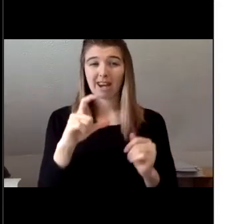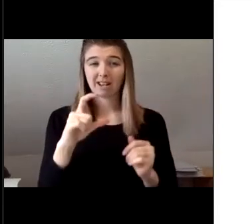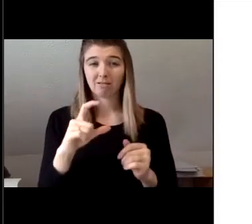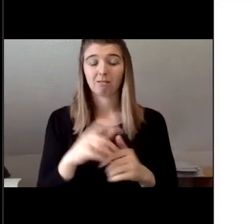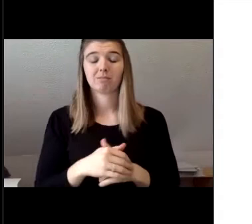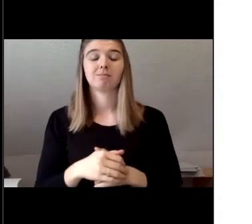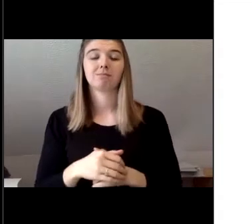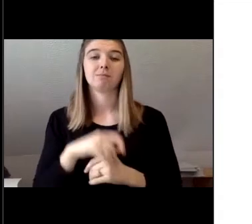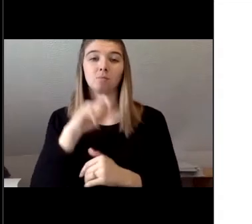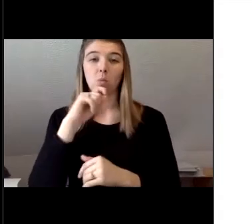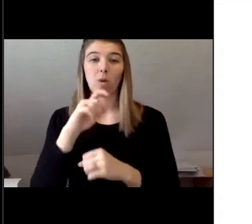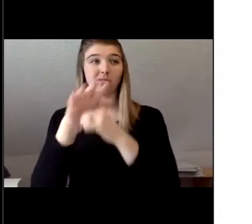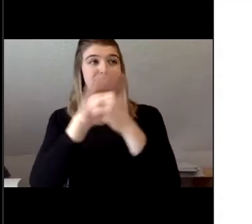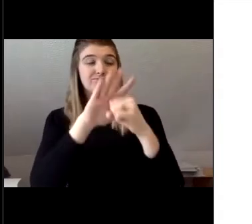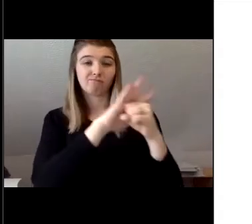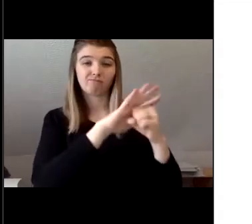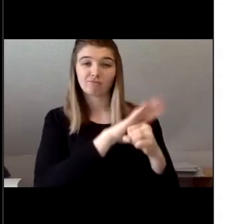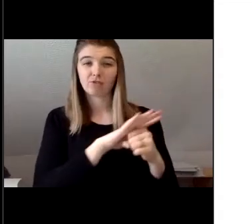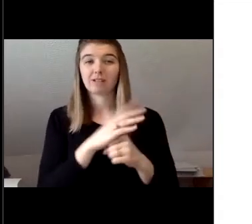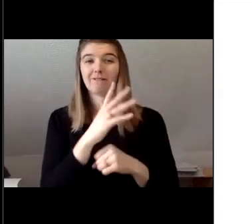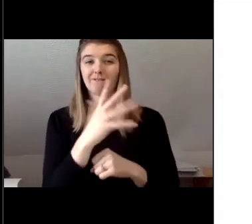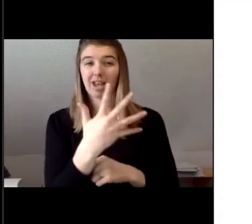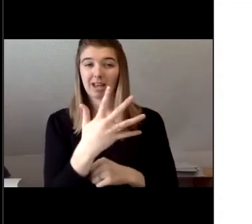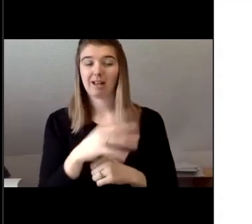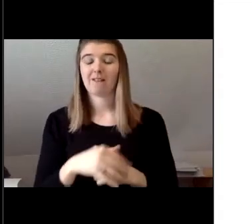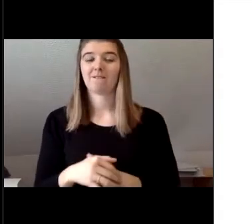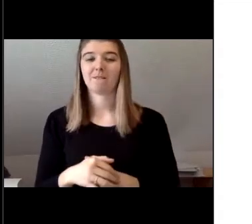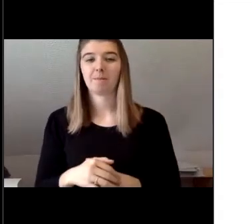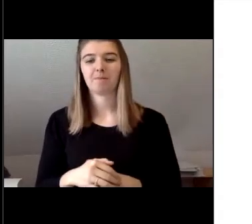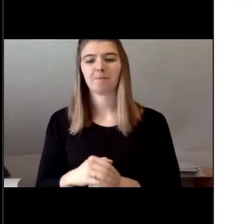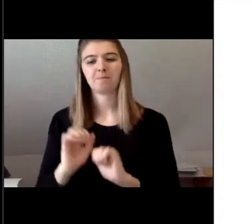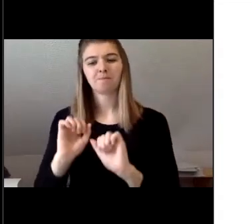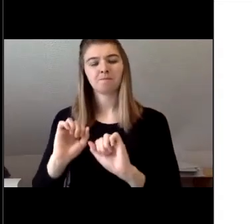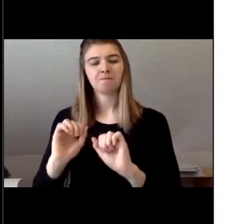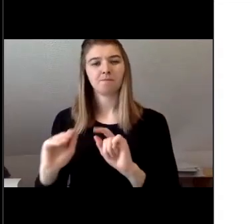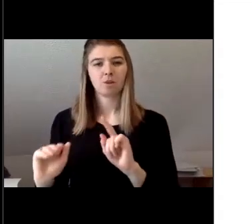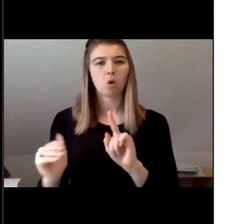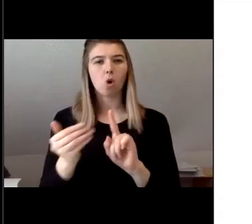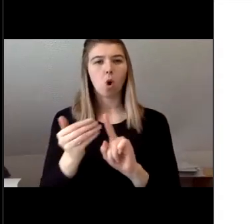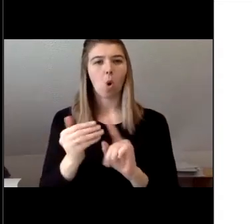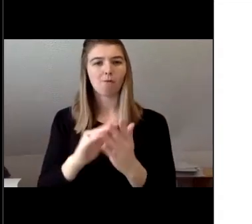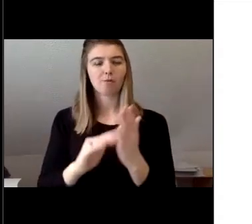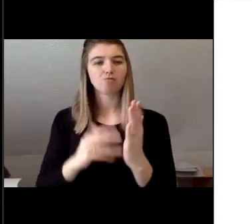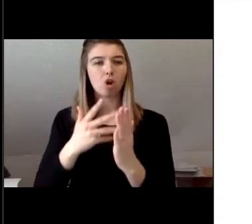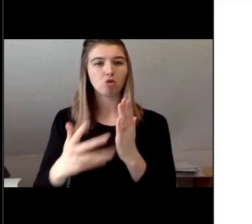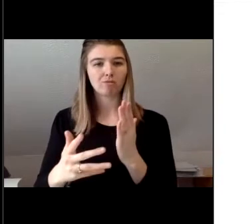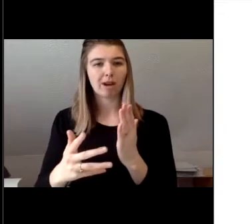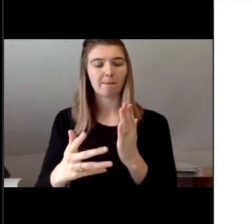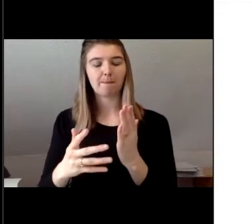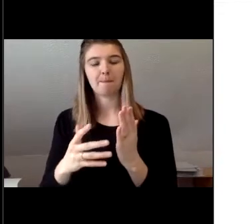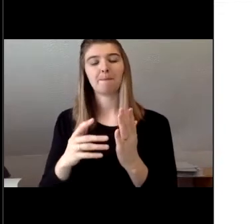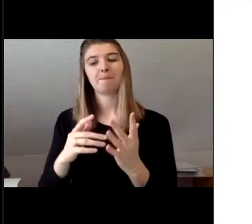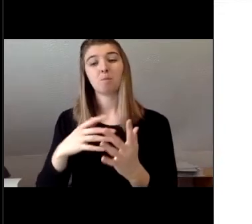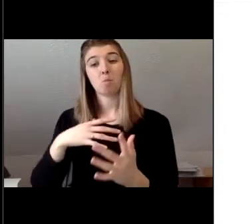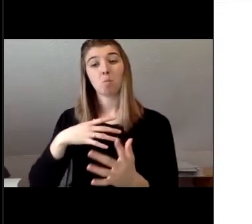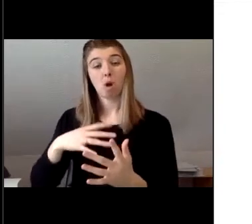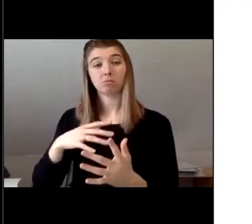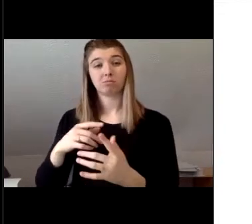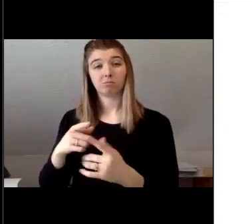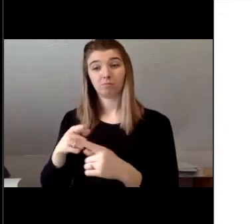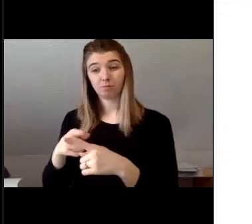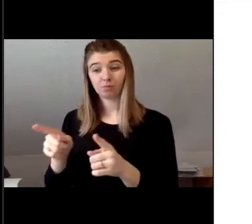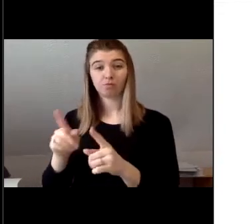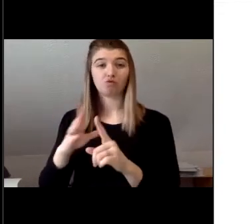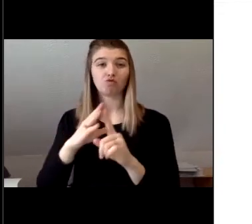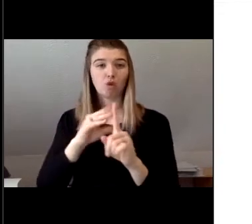areas. The goal of the program, and just to speak to the importance of role models that was mentioned before,